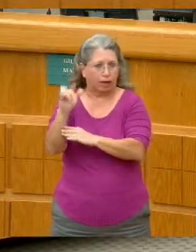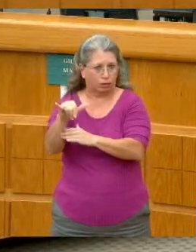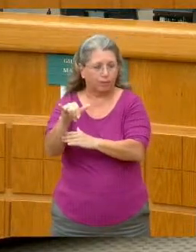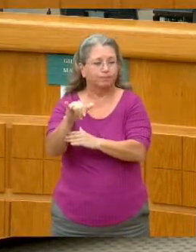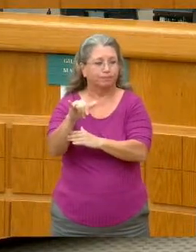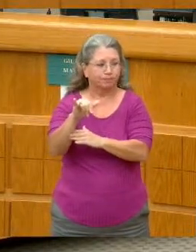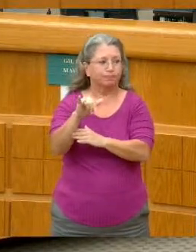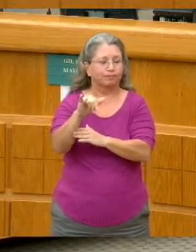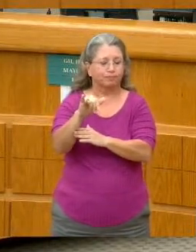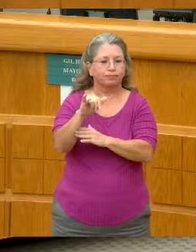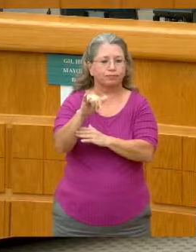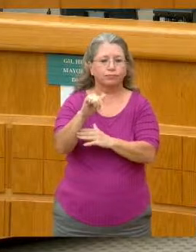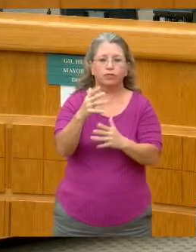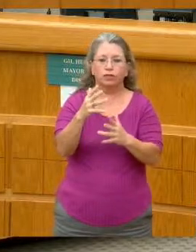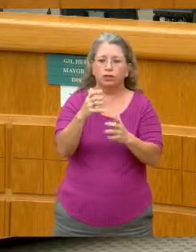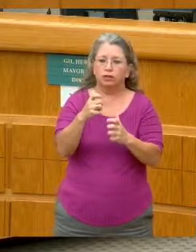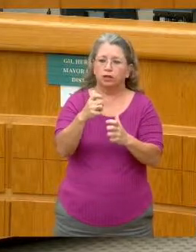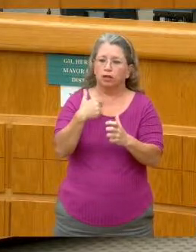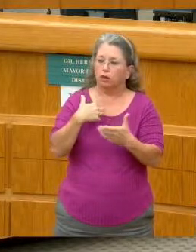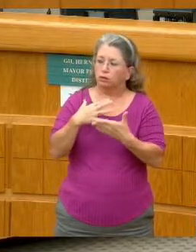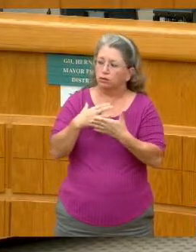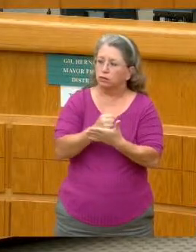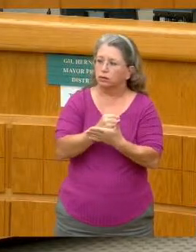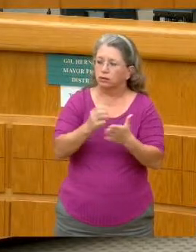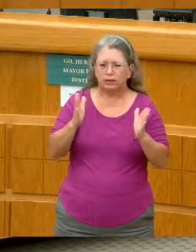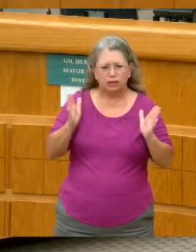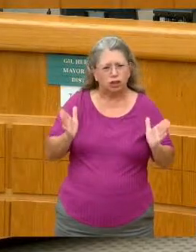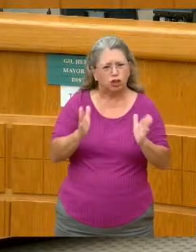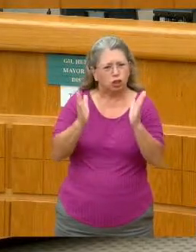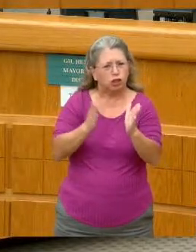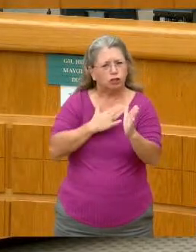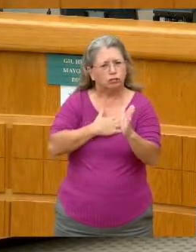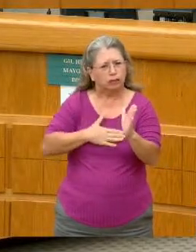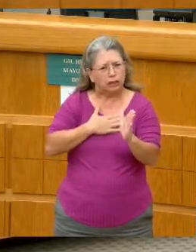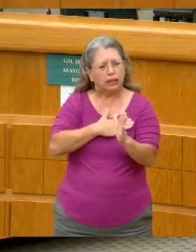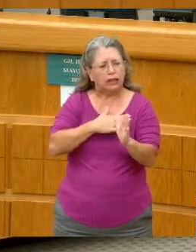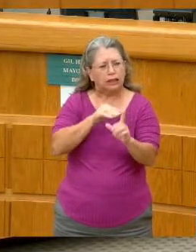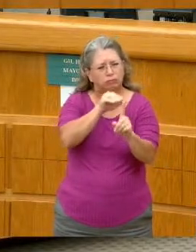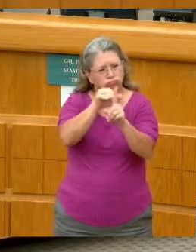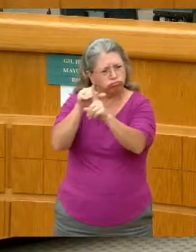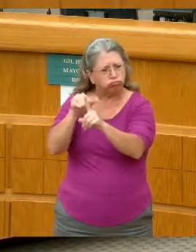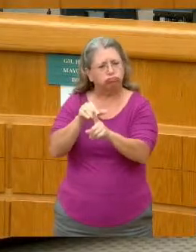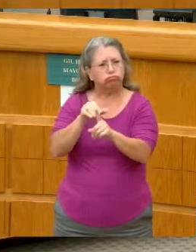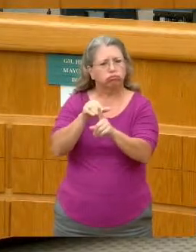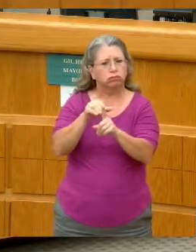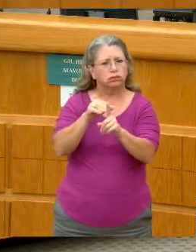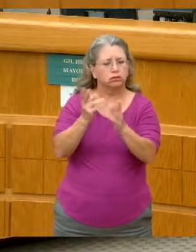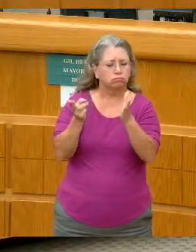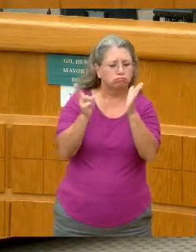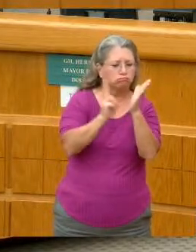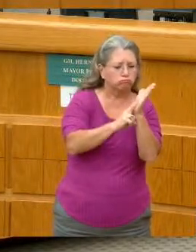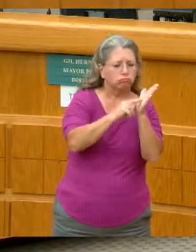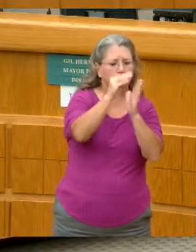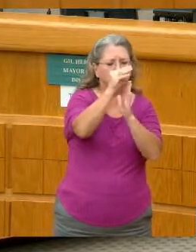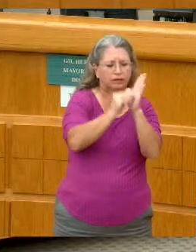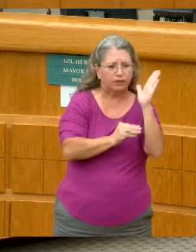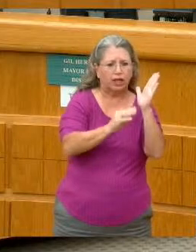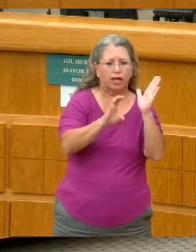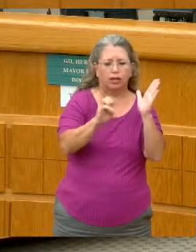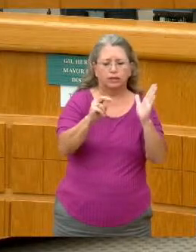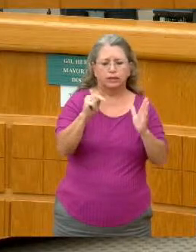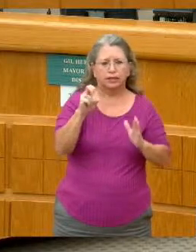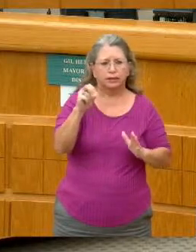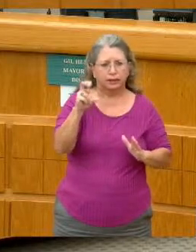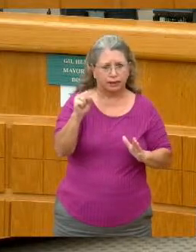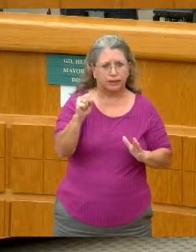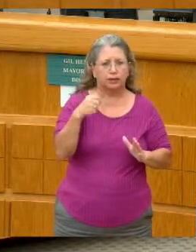want to take this opportunity to encourage you to get signed up for the census, and so that we can